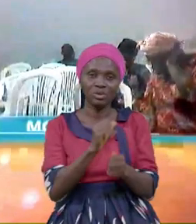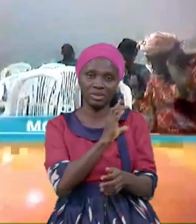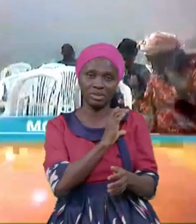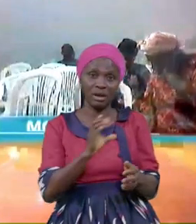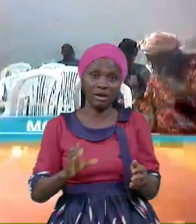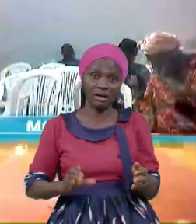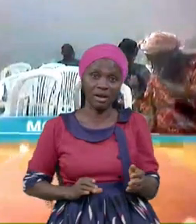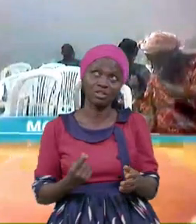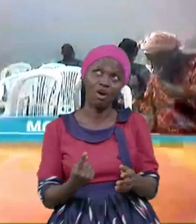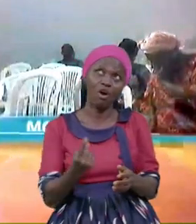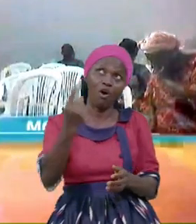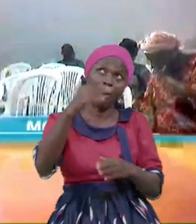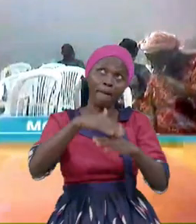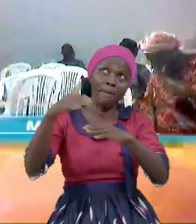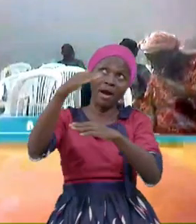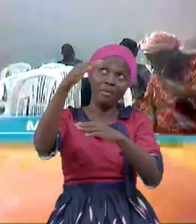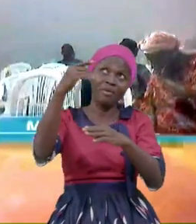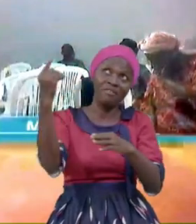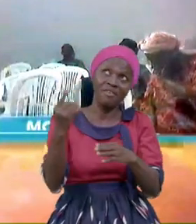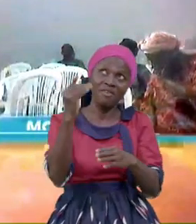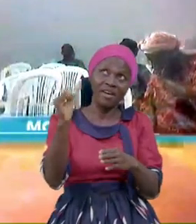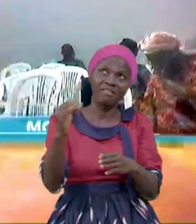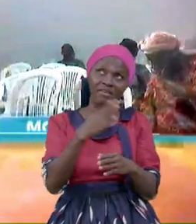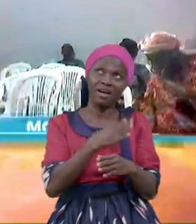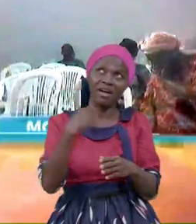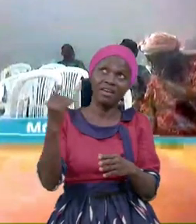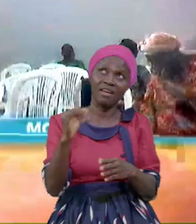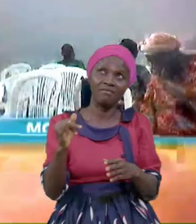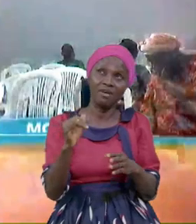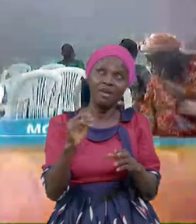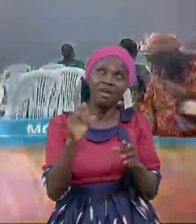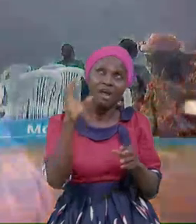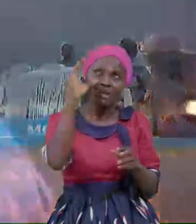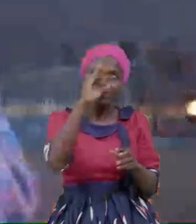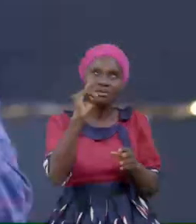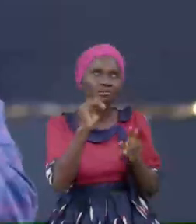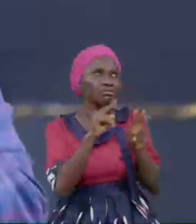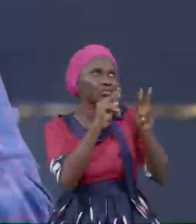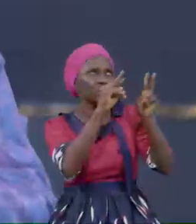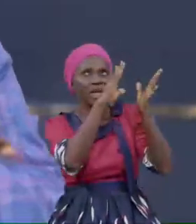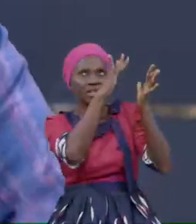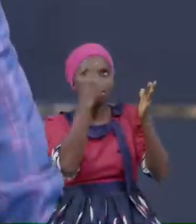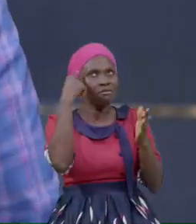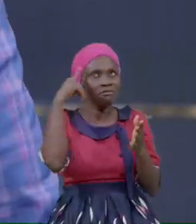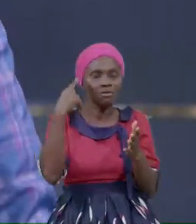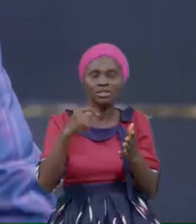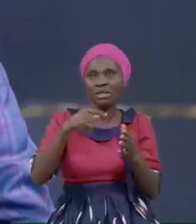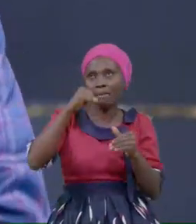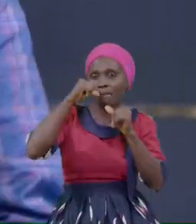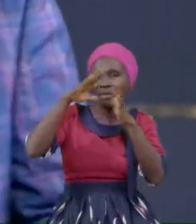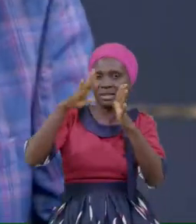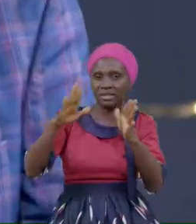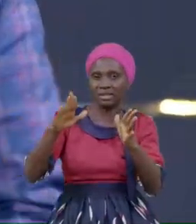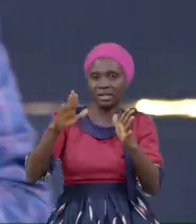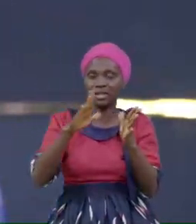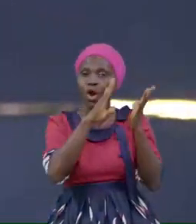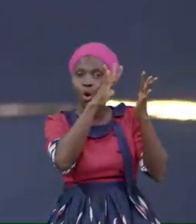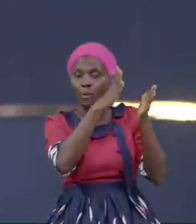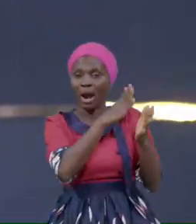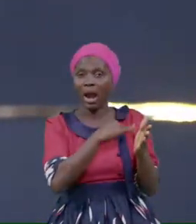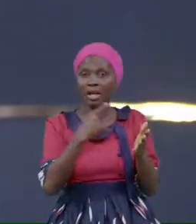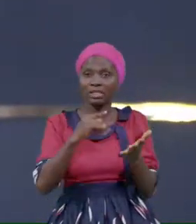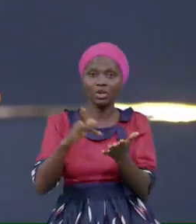ever, looking for the blessed hope and the glorious appearing of